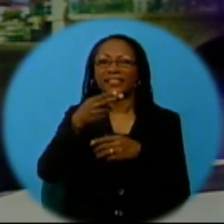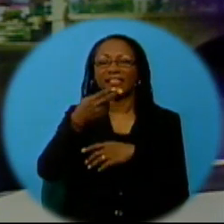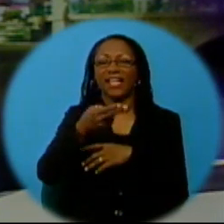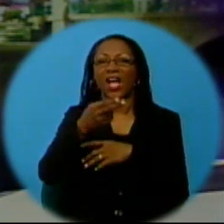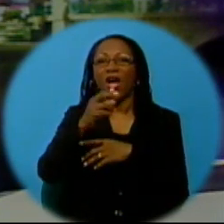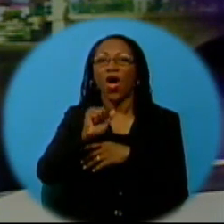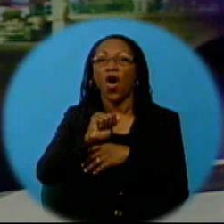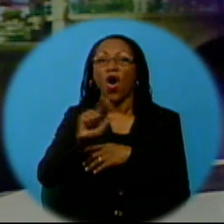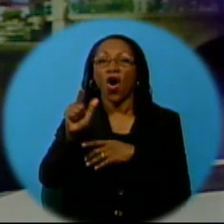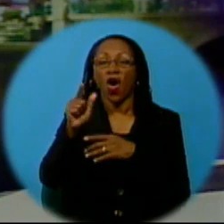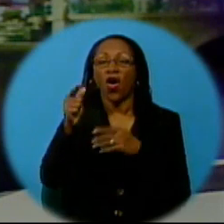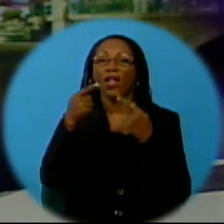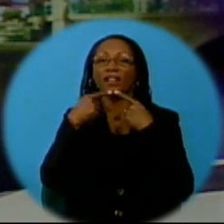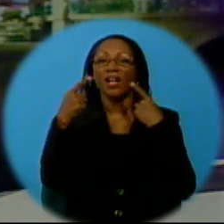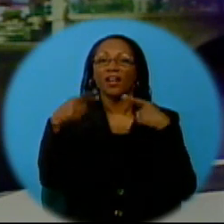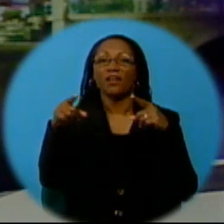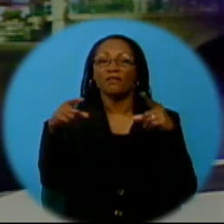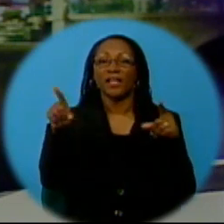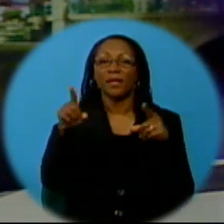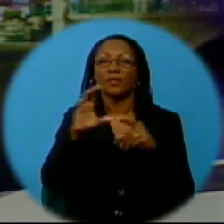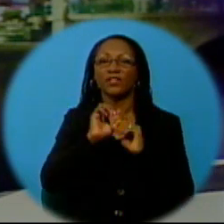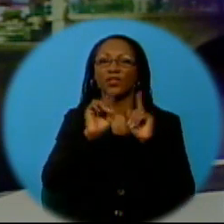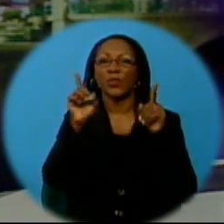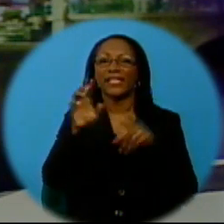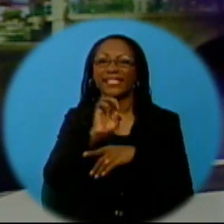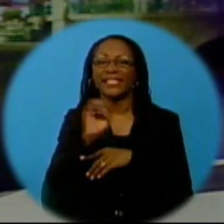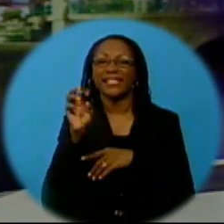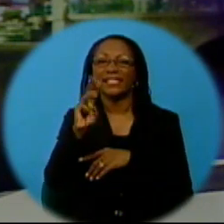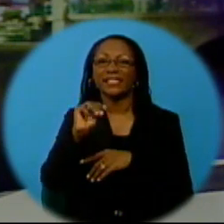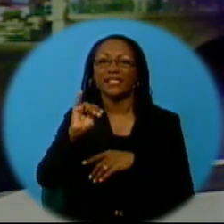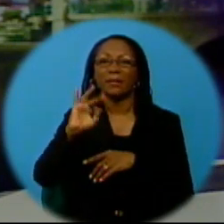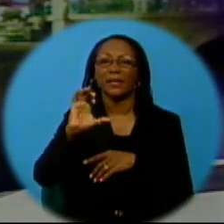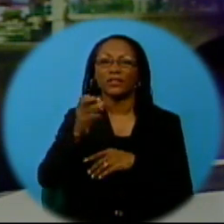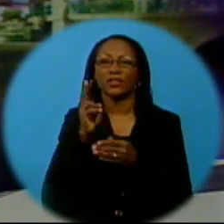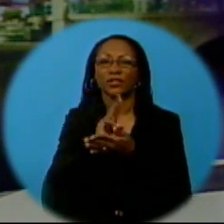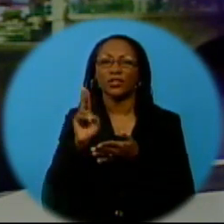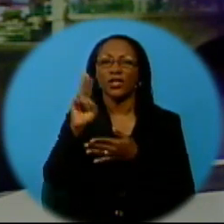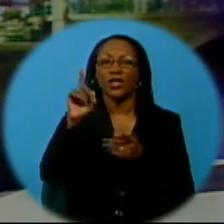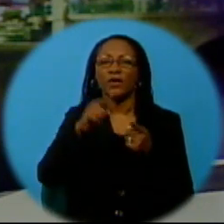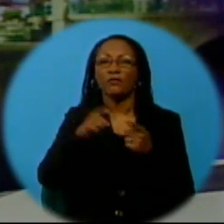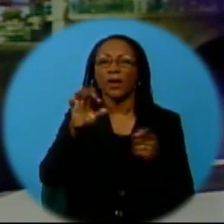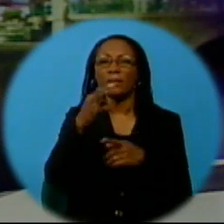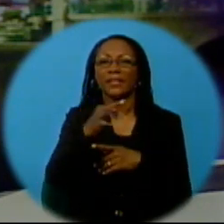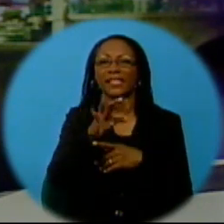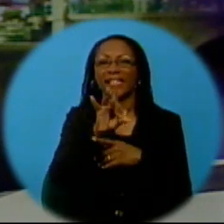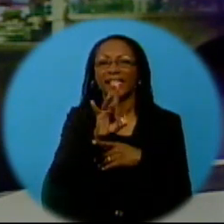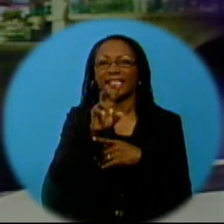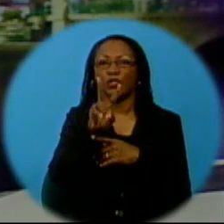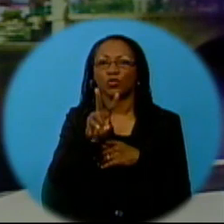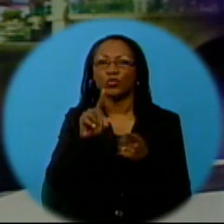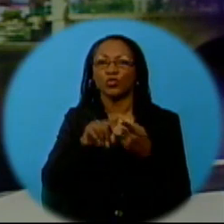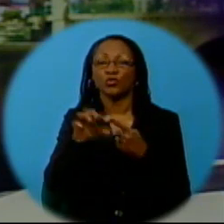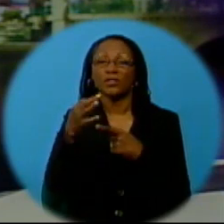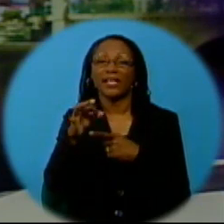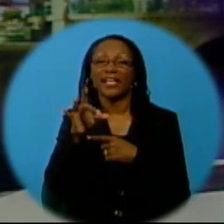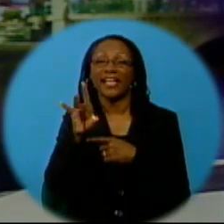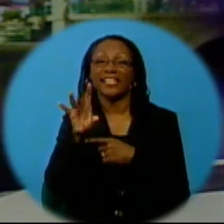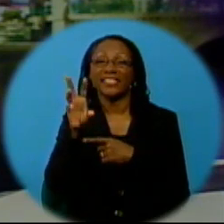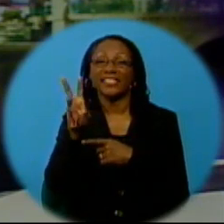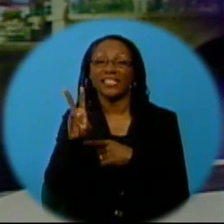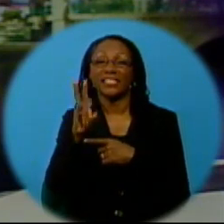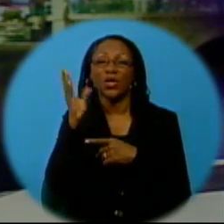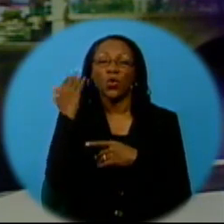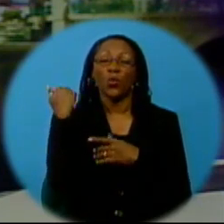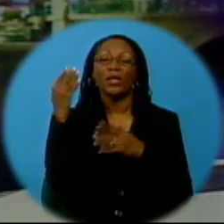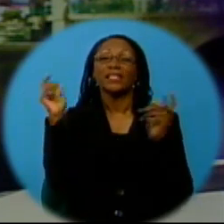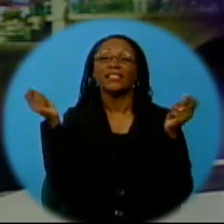mater. Clark, who attended Eastern Michigan University in the United States from 1982 to 1986, was recently celebrated in a Hall